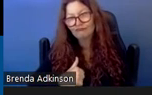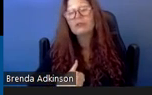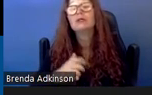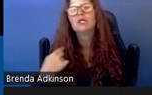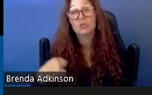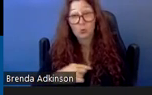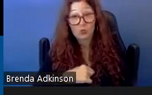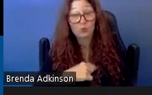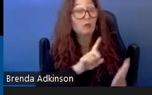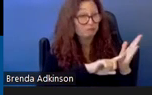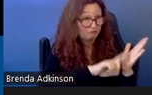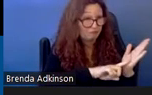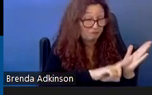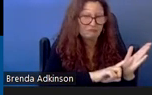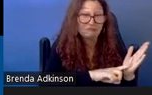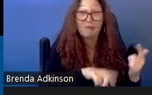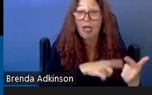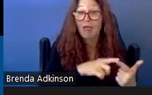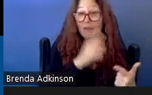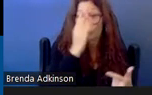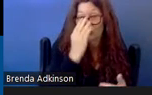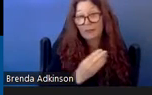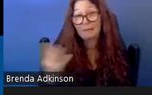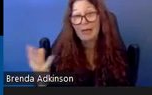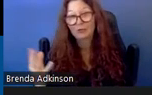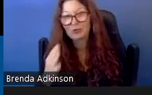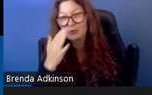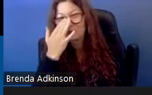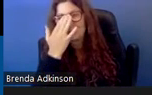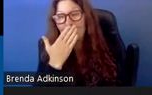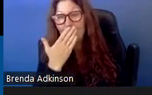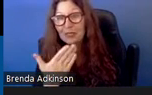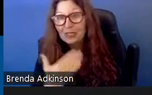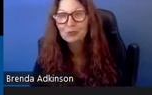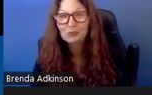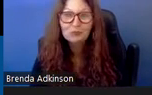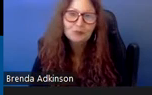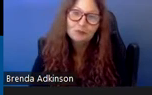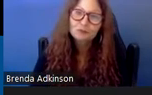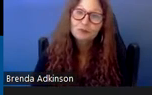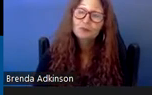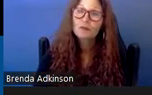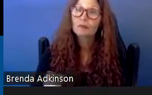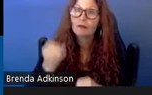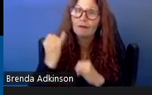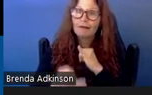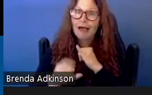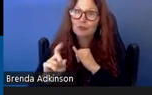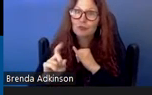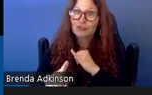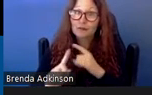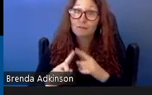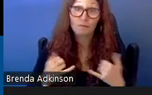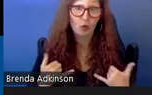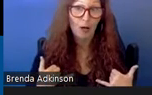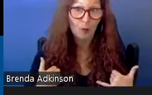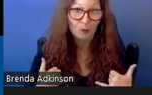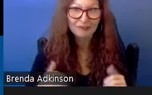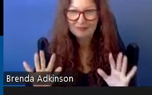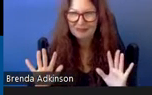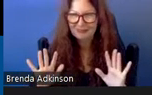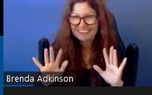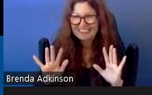it in the notes as well. So thank you for that. And last question as of now, unless anyone